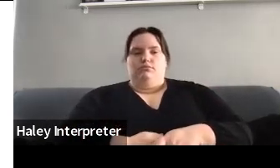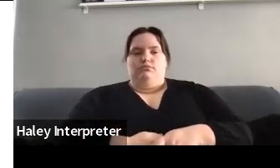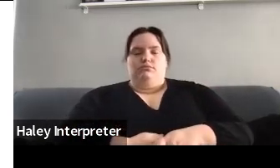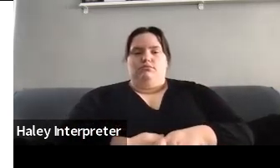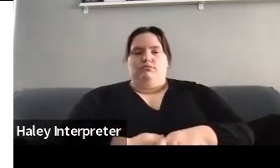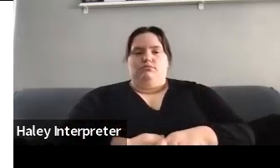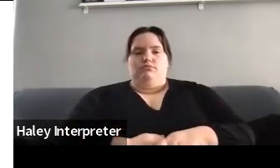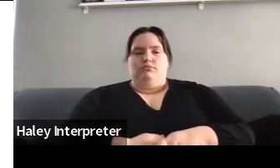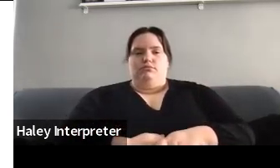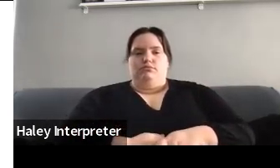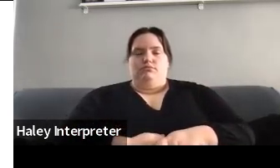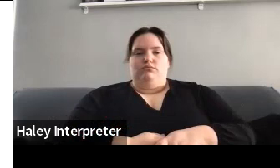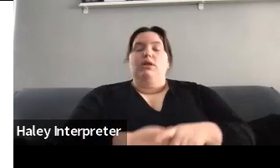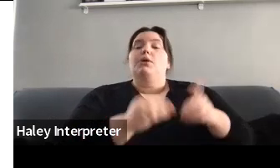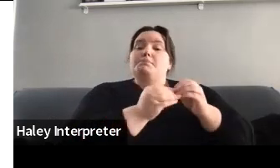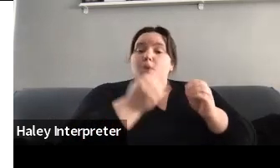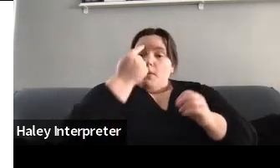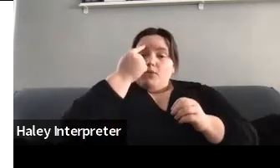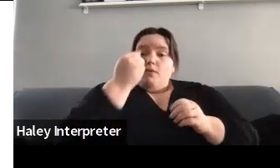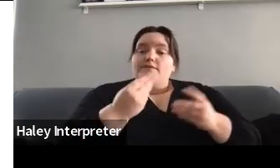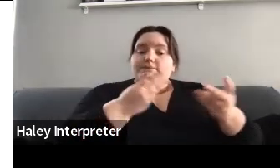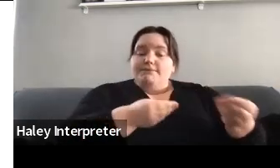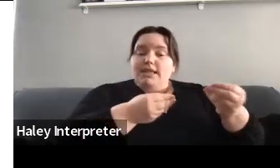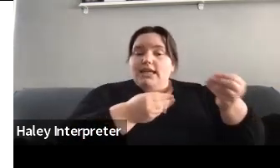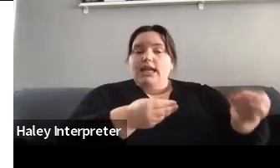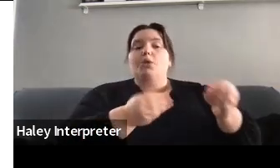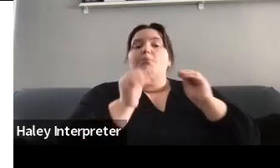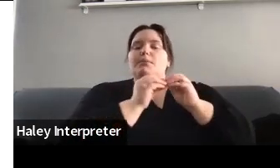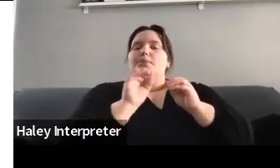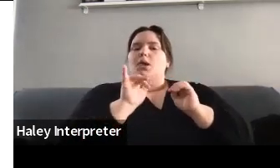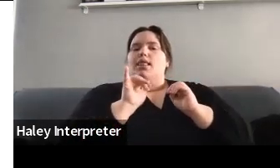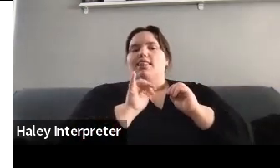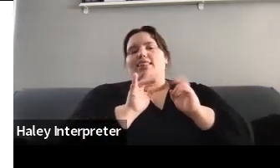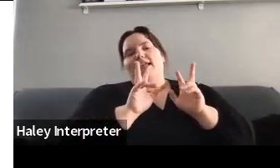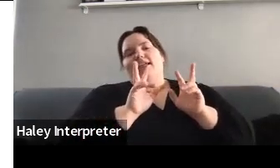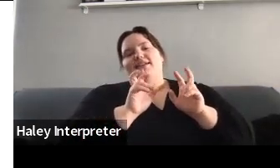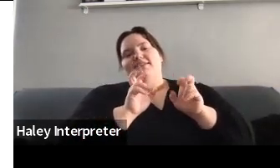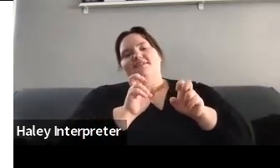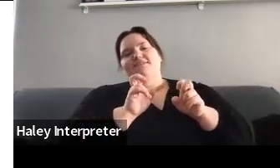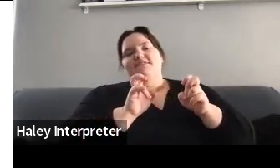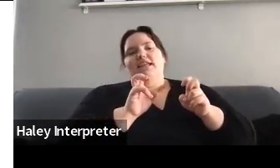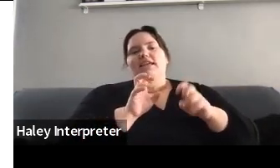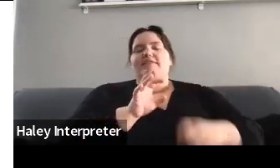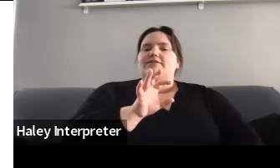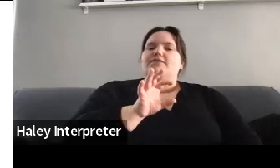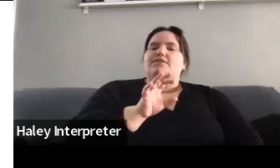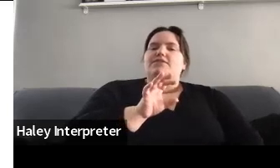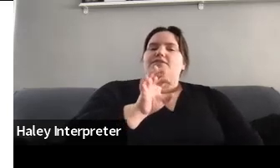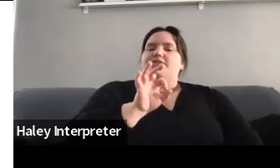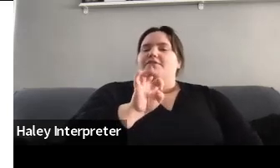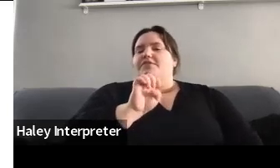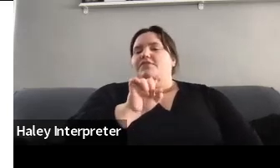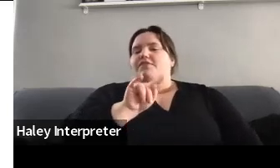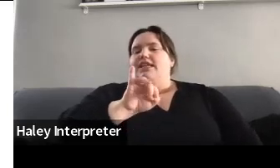More assistive technology for feeding. So this would be more like feasting and dining. Um, Raised food bowls can be